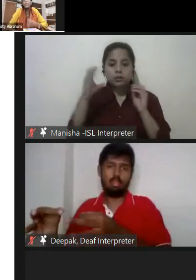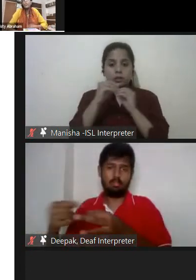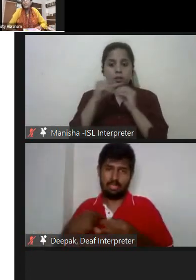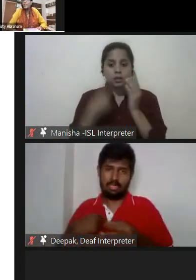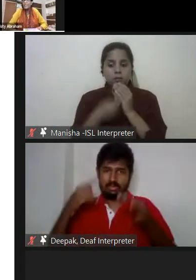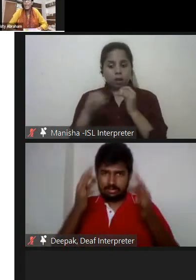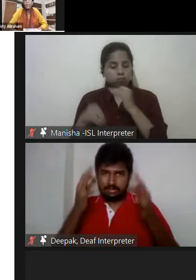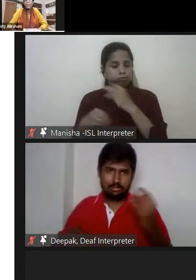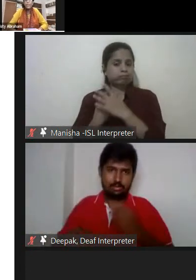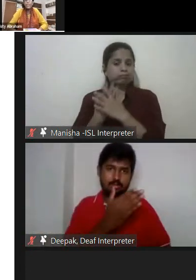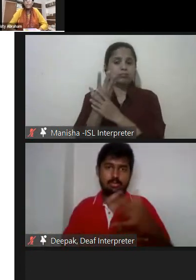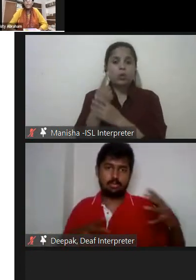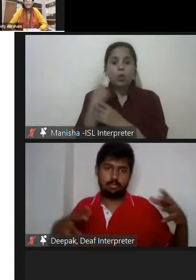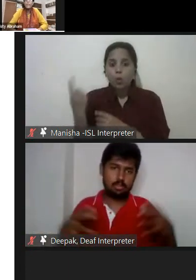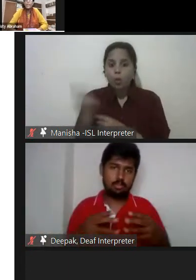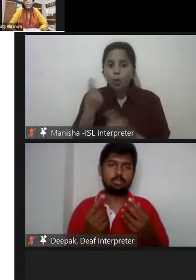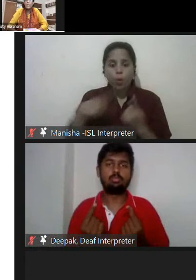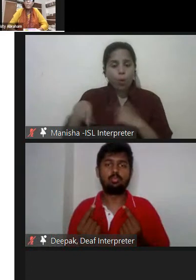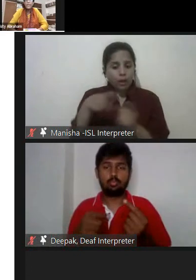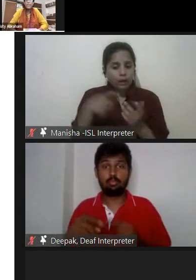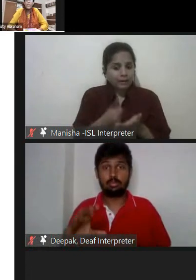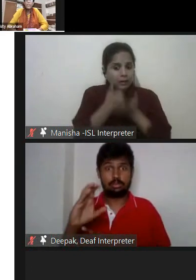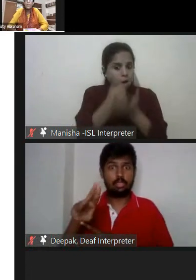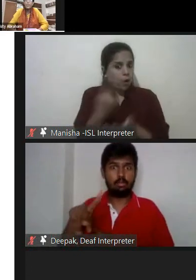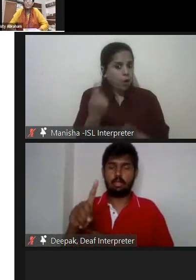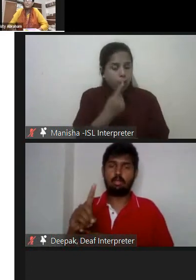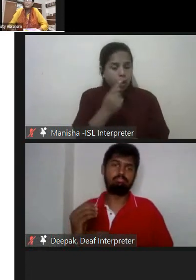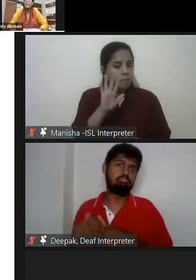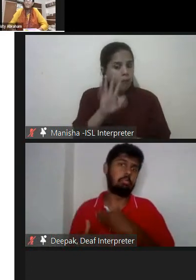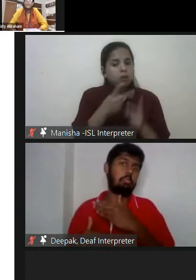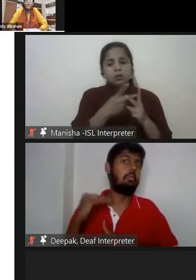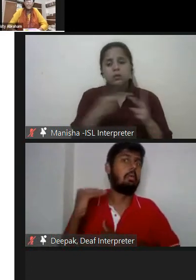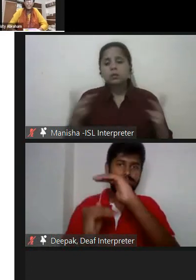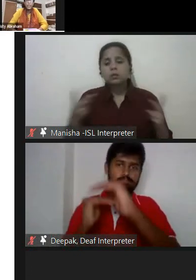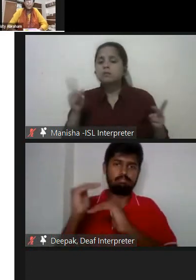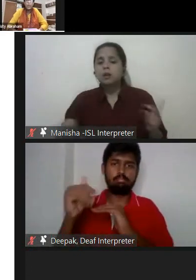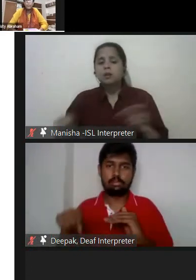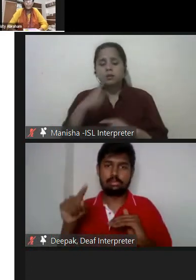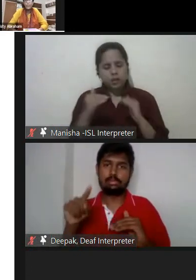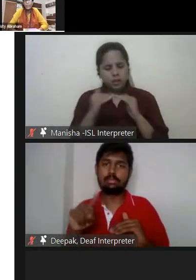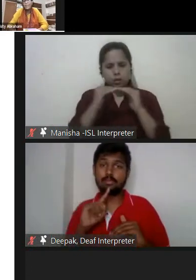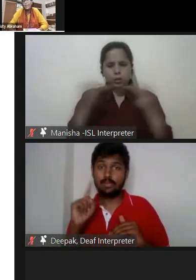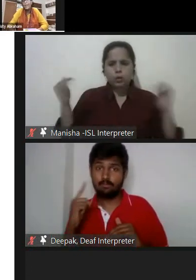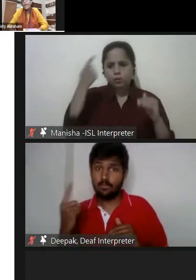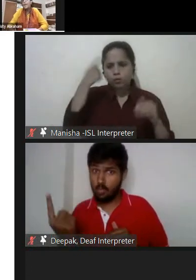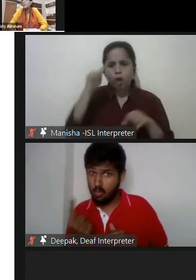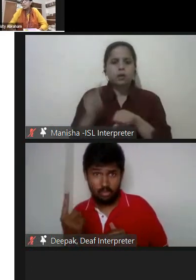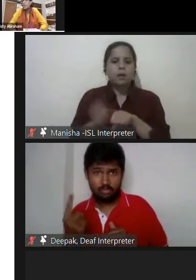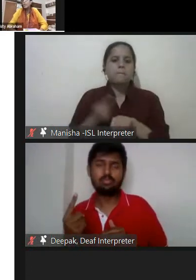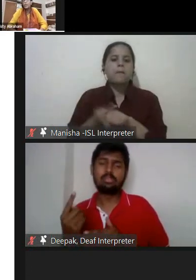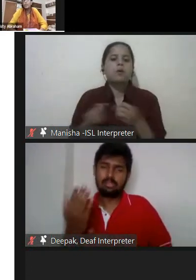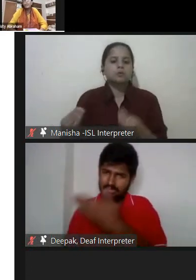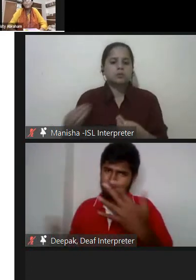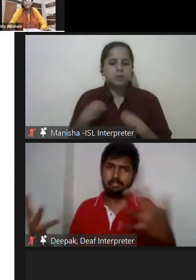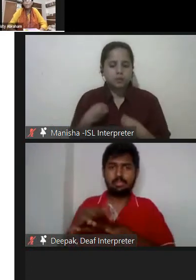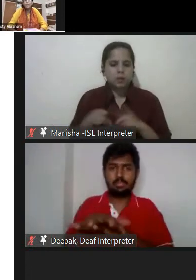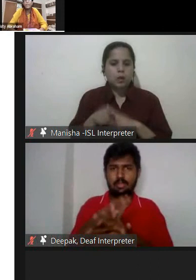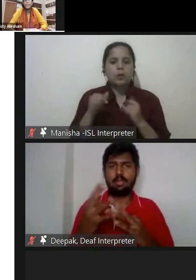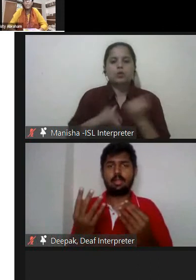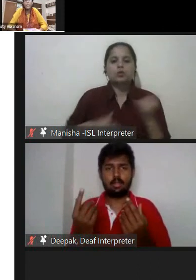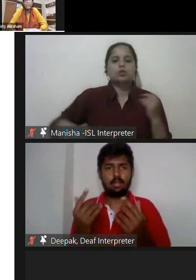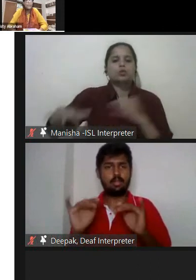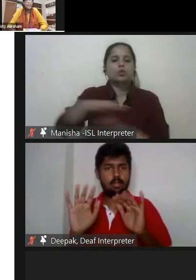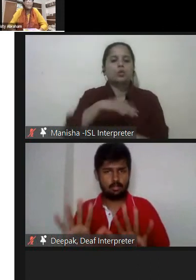an approach towards rehabilitation, the multisectoral approach towards equalization of opportunities and social inclusion of people